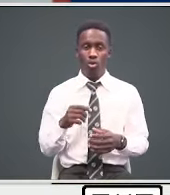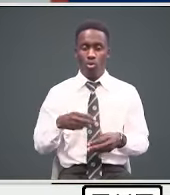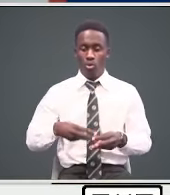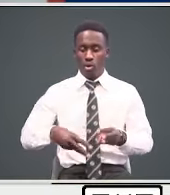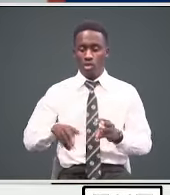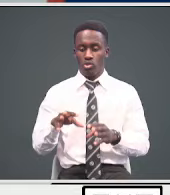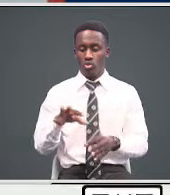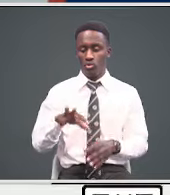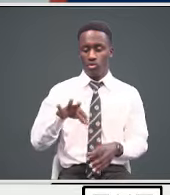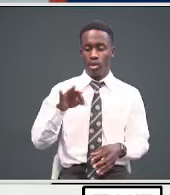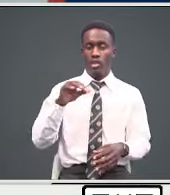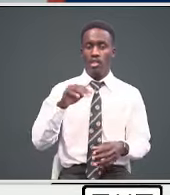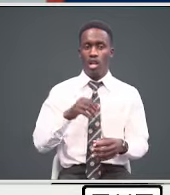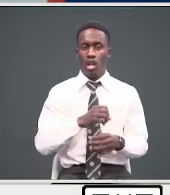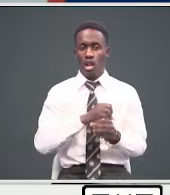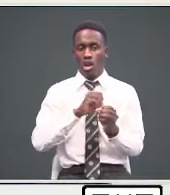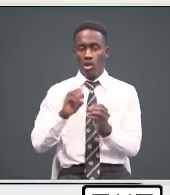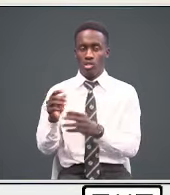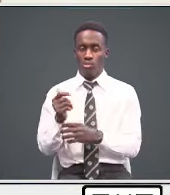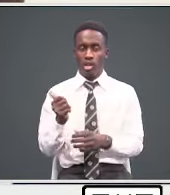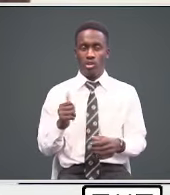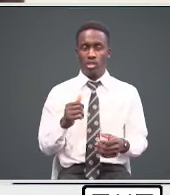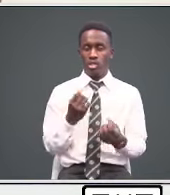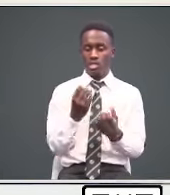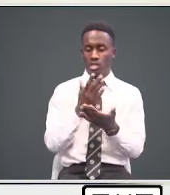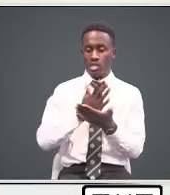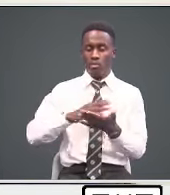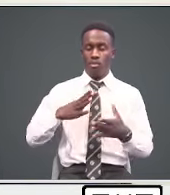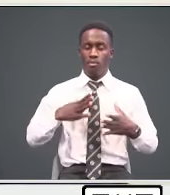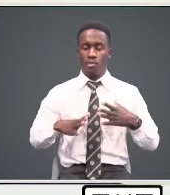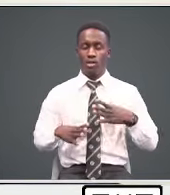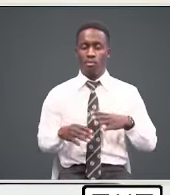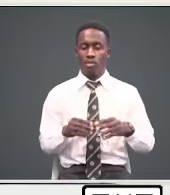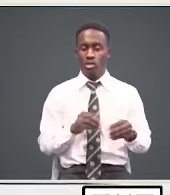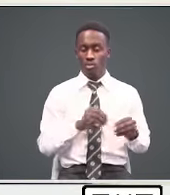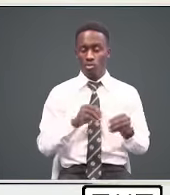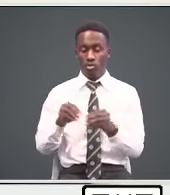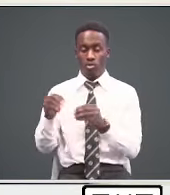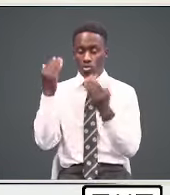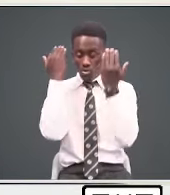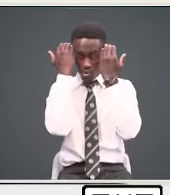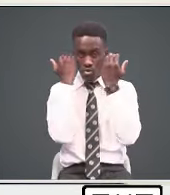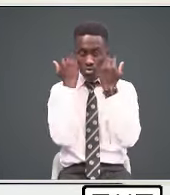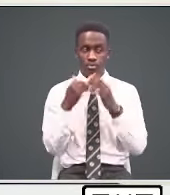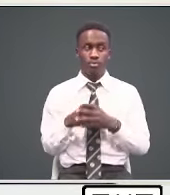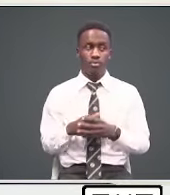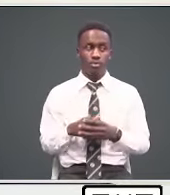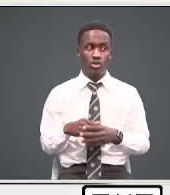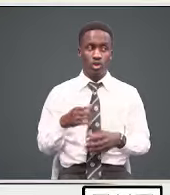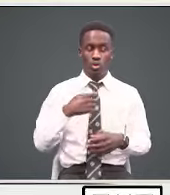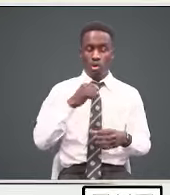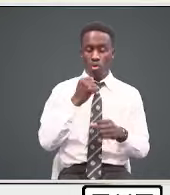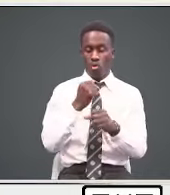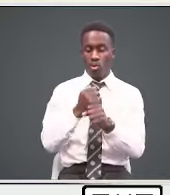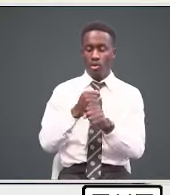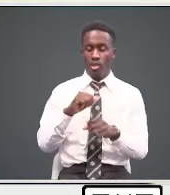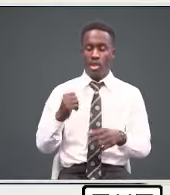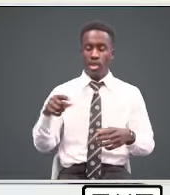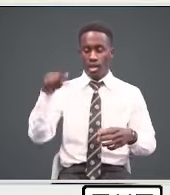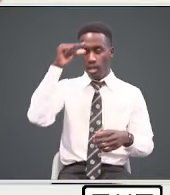some individuals already arraigned in court. We are pursuing the matter in court, but as well we are also liaising with other